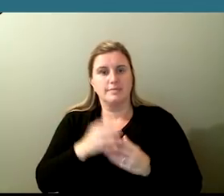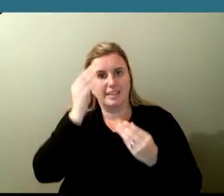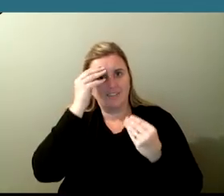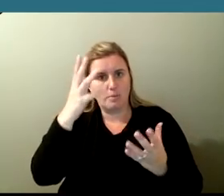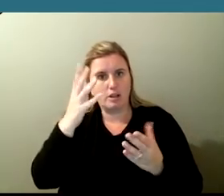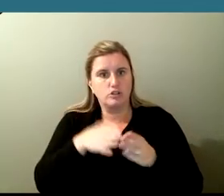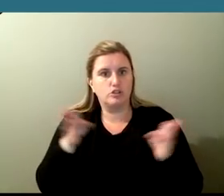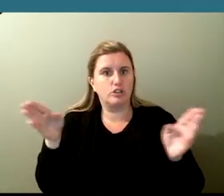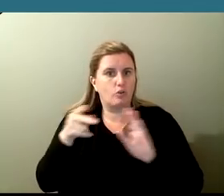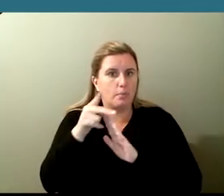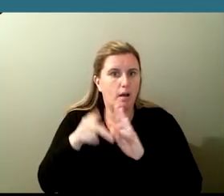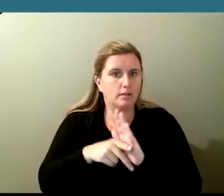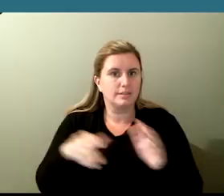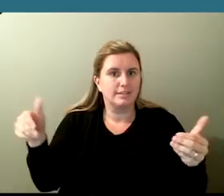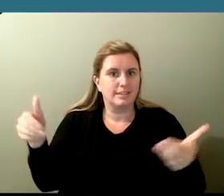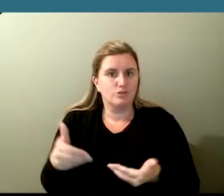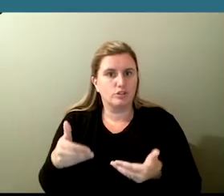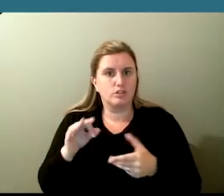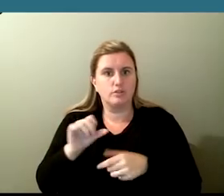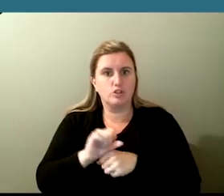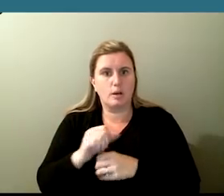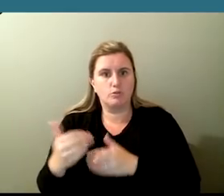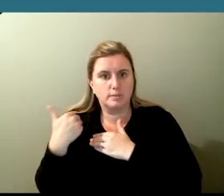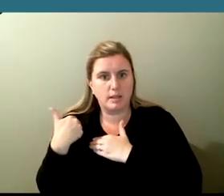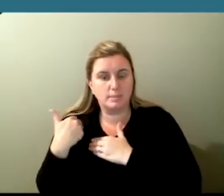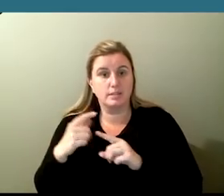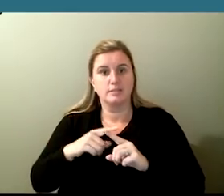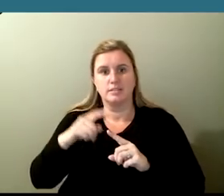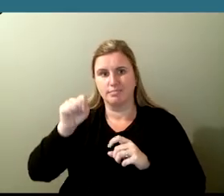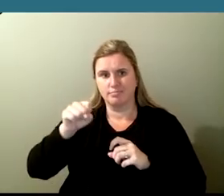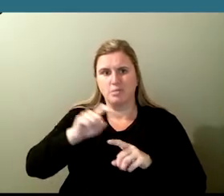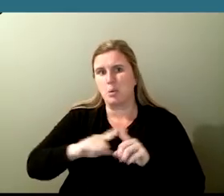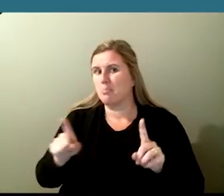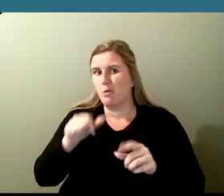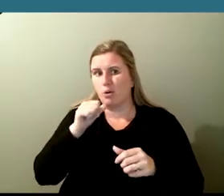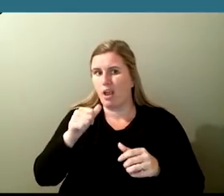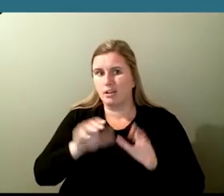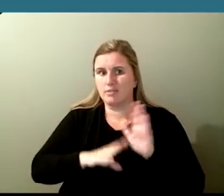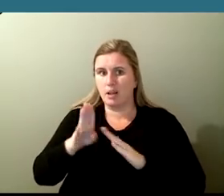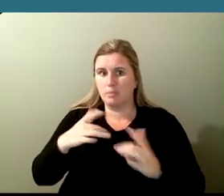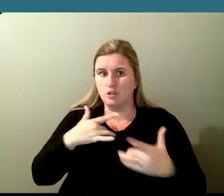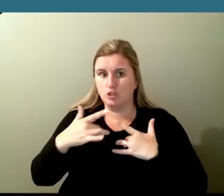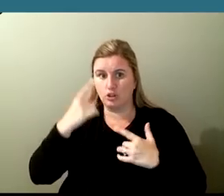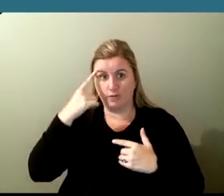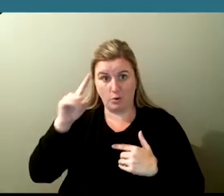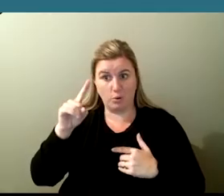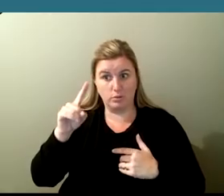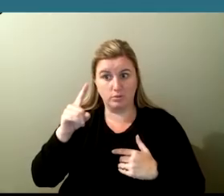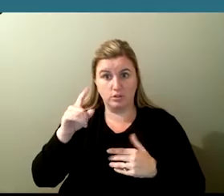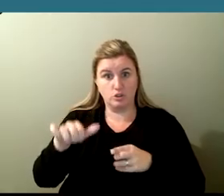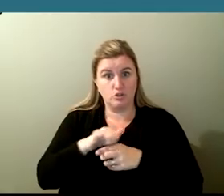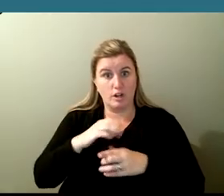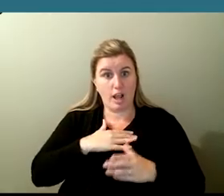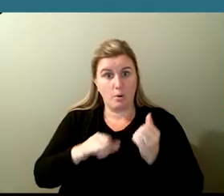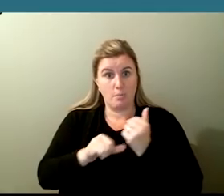information on general policies, introduction of job responsibilities. However, we are not developing concern for training